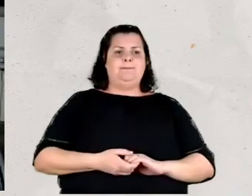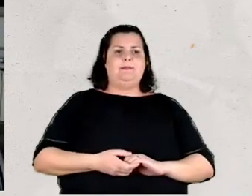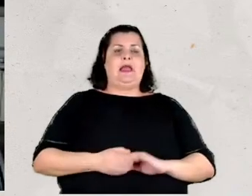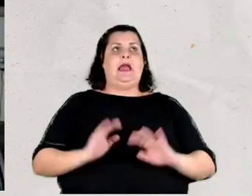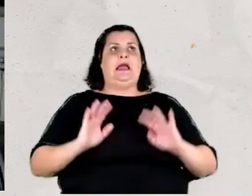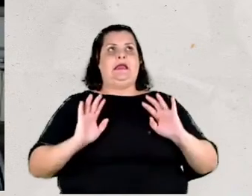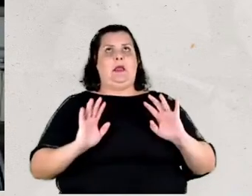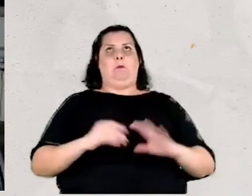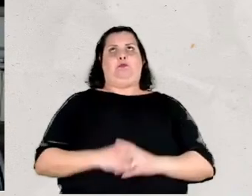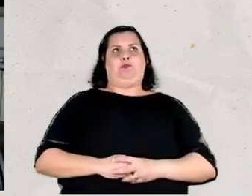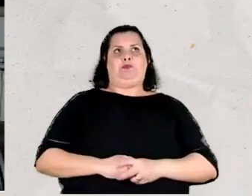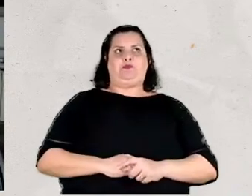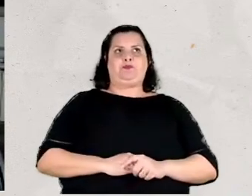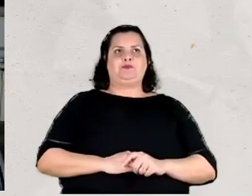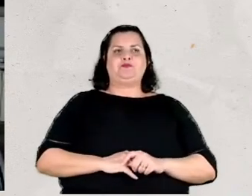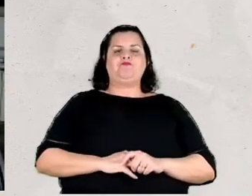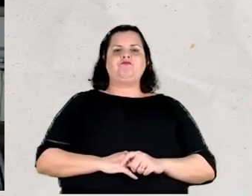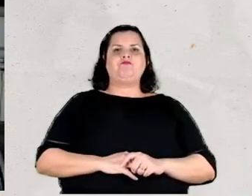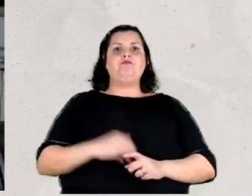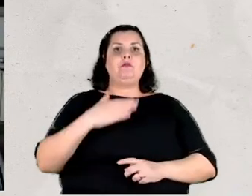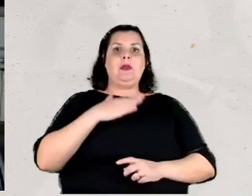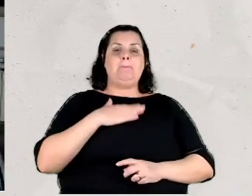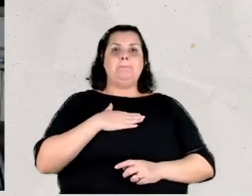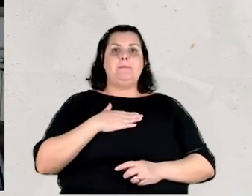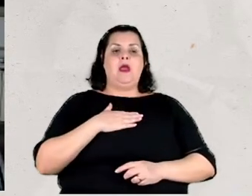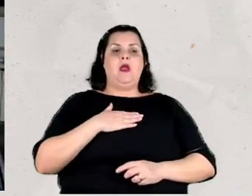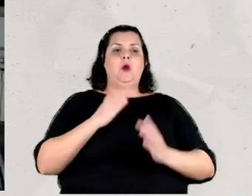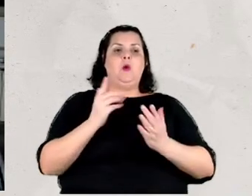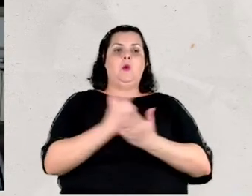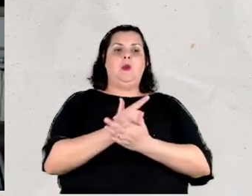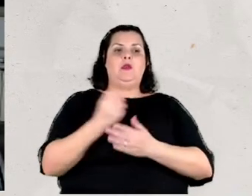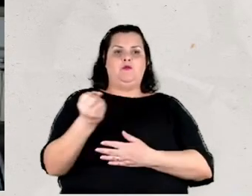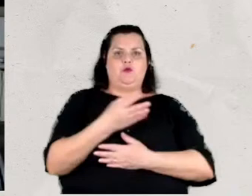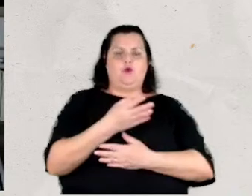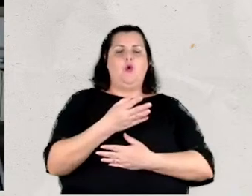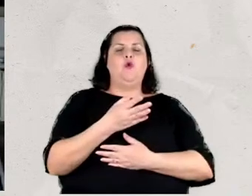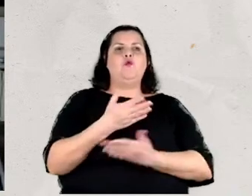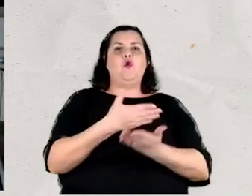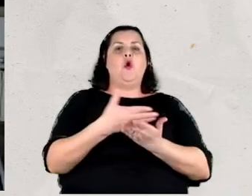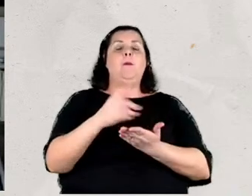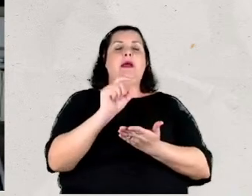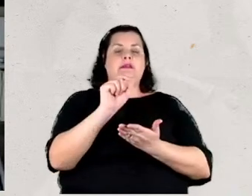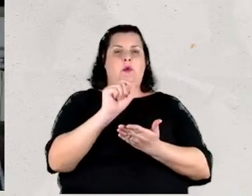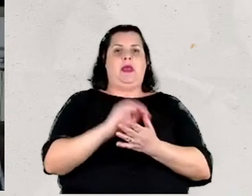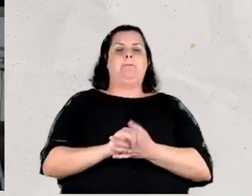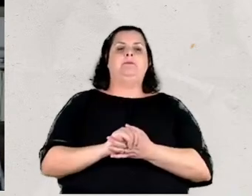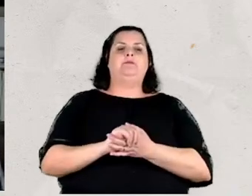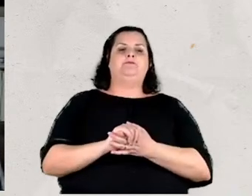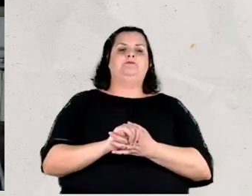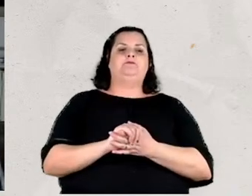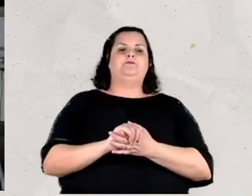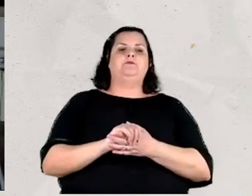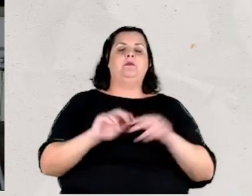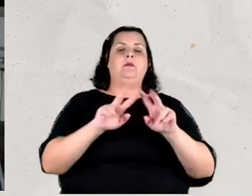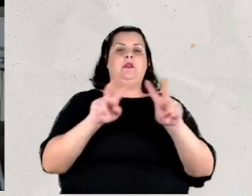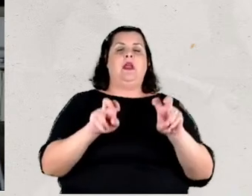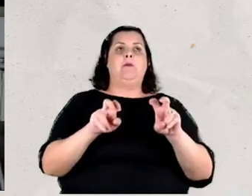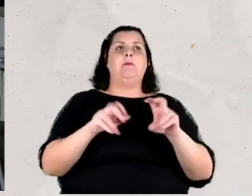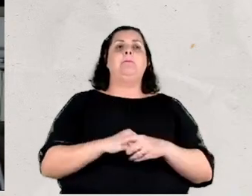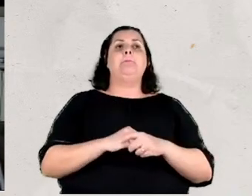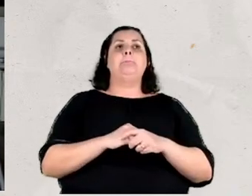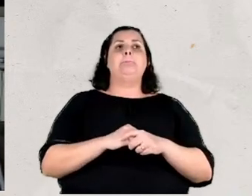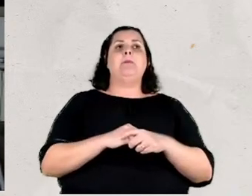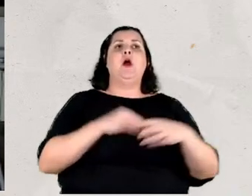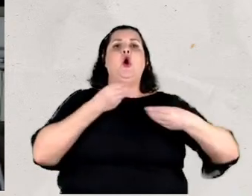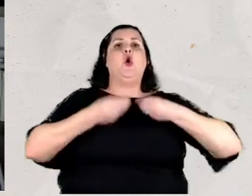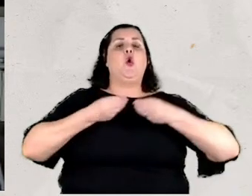it begins with the question, how did the Jewish people get from the lowest point in our history, which was